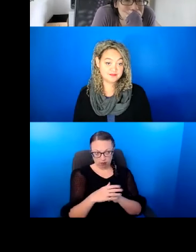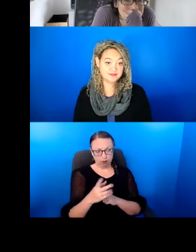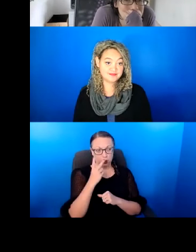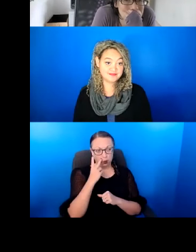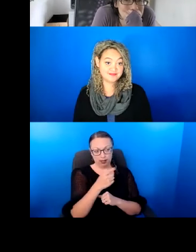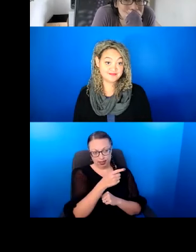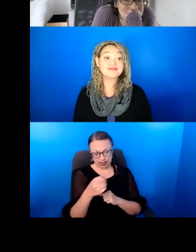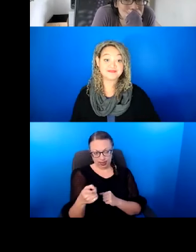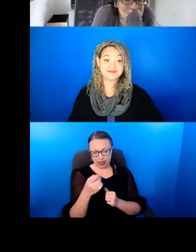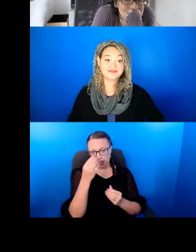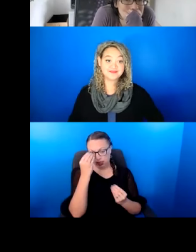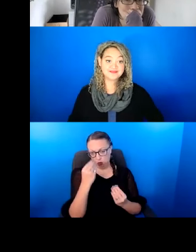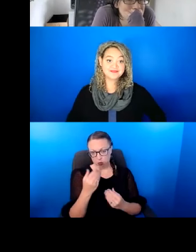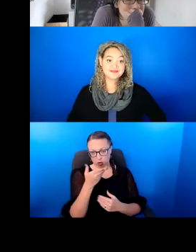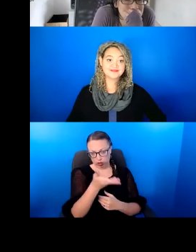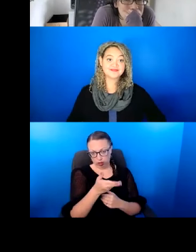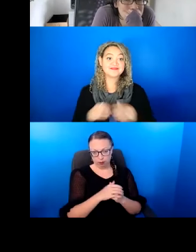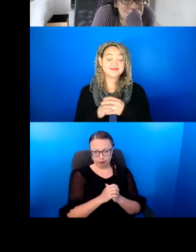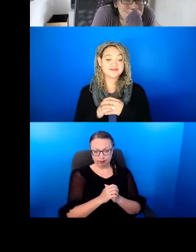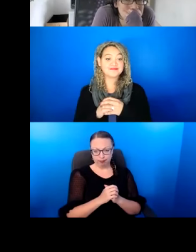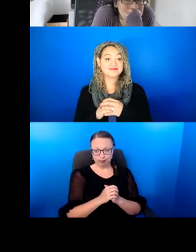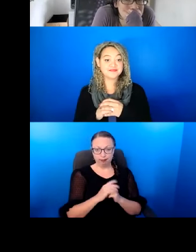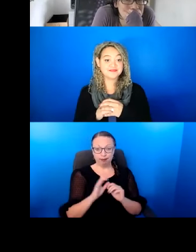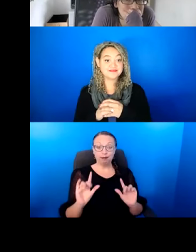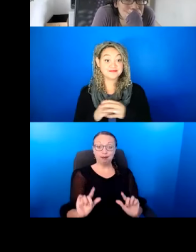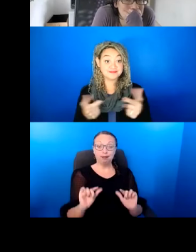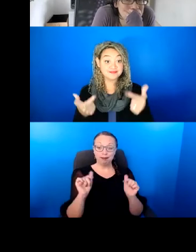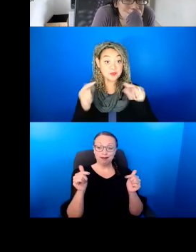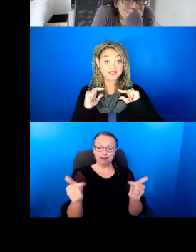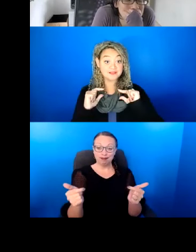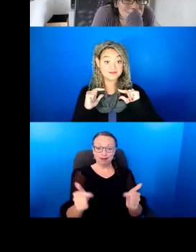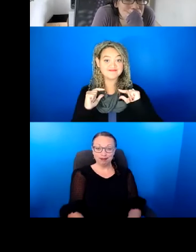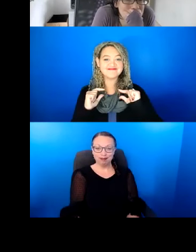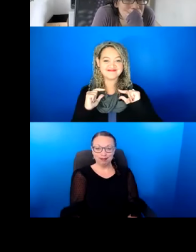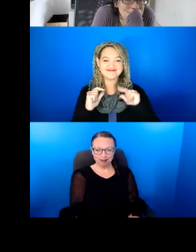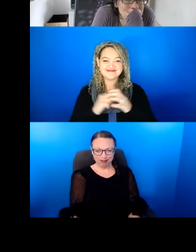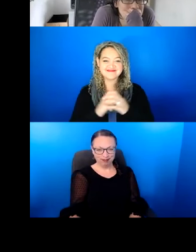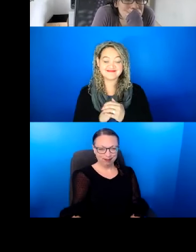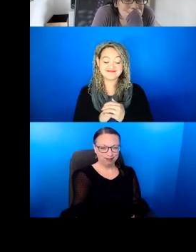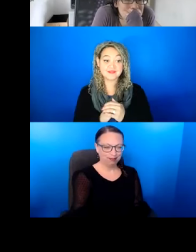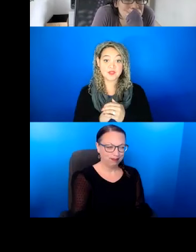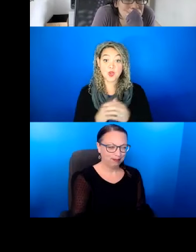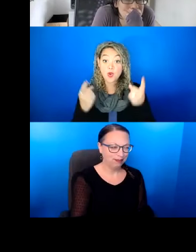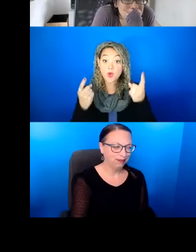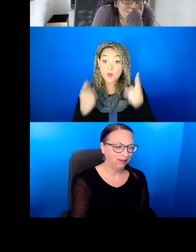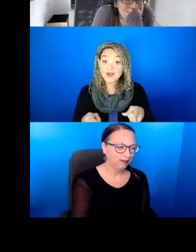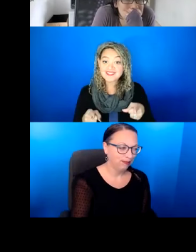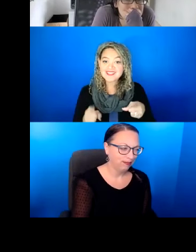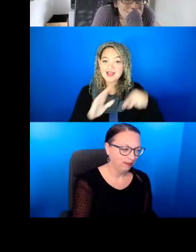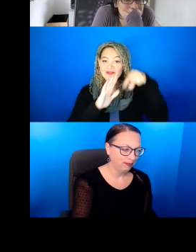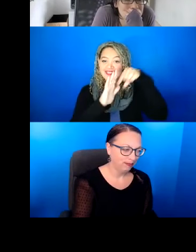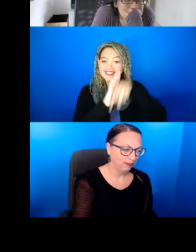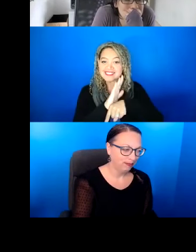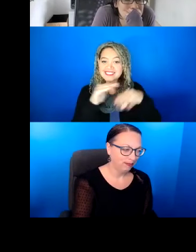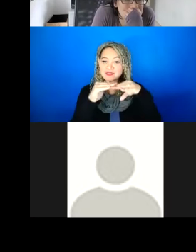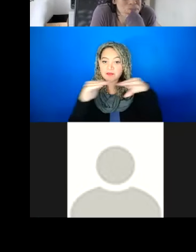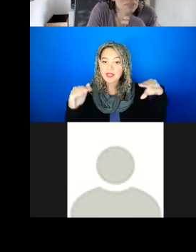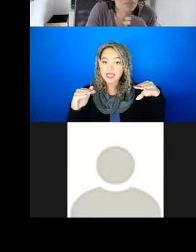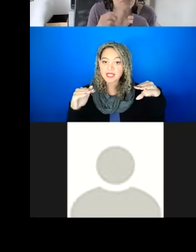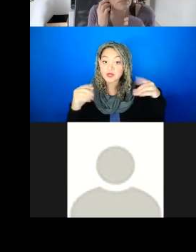there. All right, what's happening in the deep layers? The opposite. We now see repetition